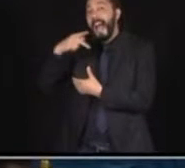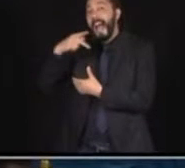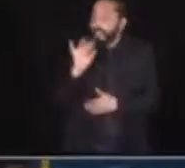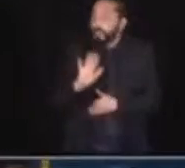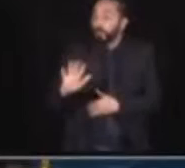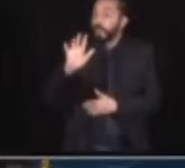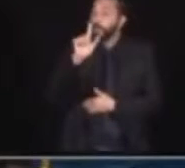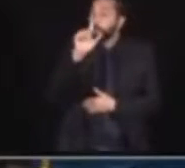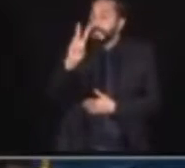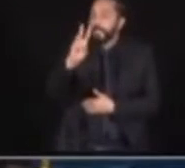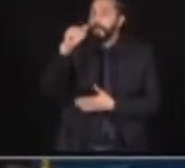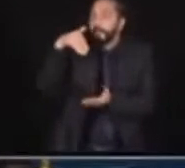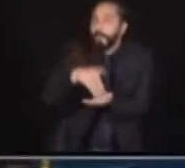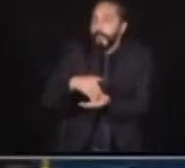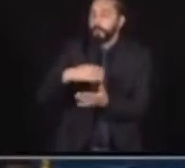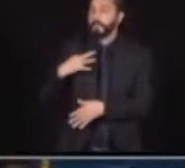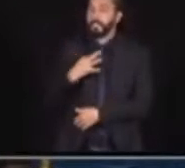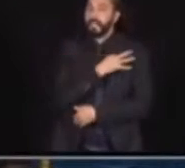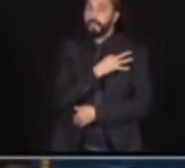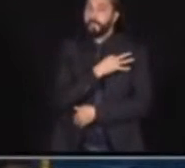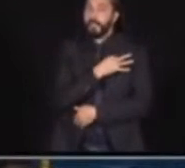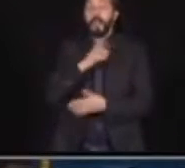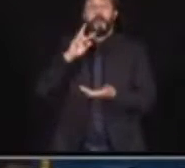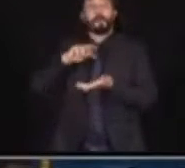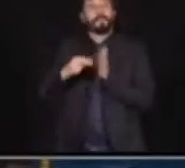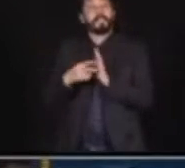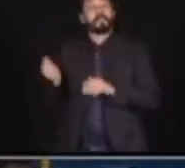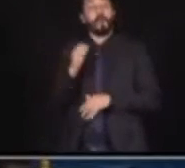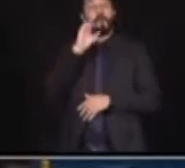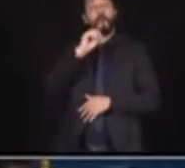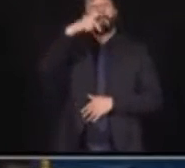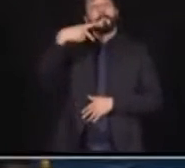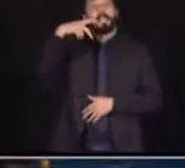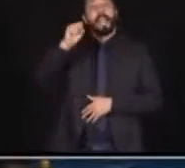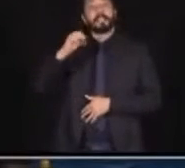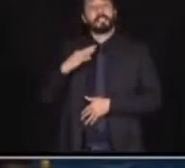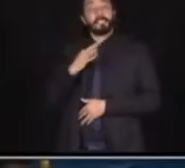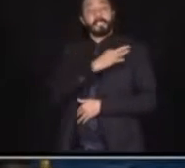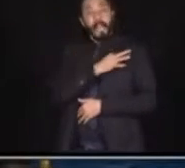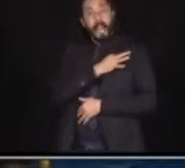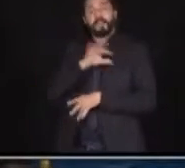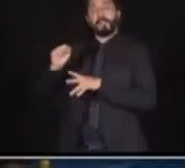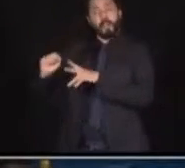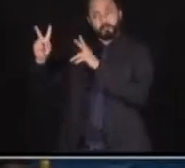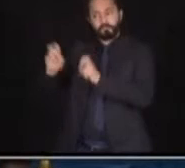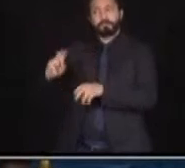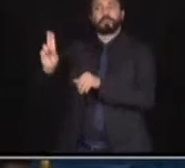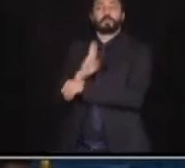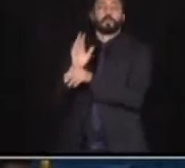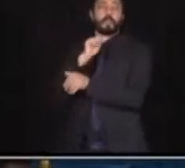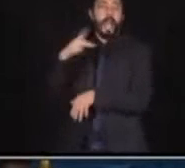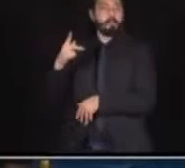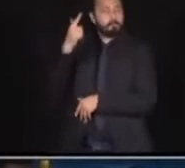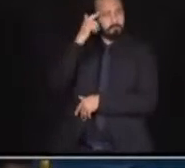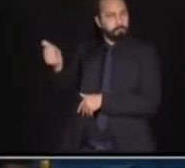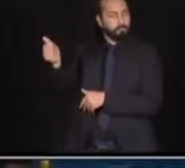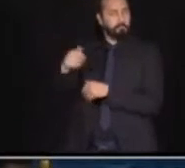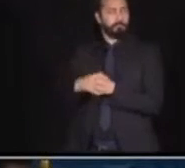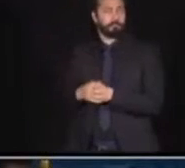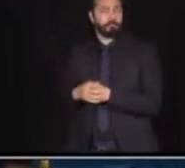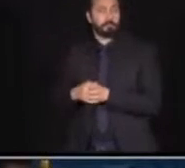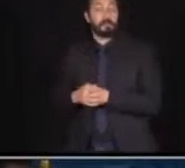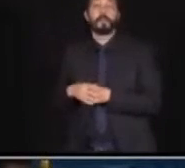6,000 of them to make it easier for Ontario public servants to use the app if they choose to do so. Using the app is